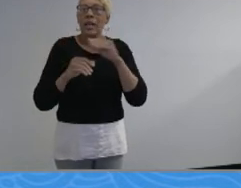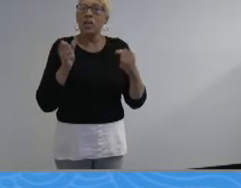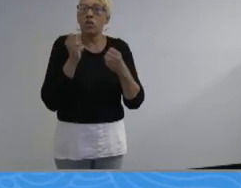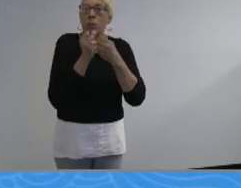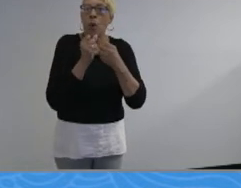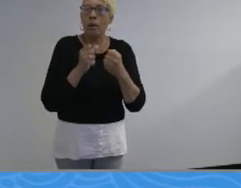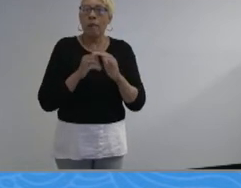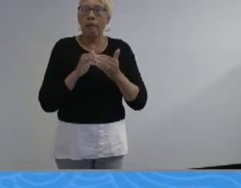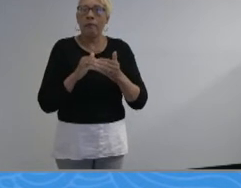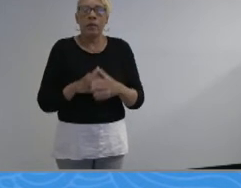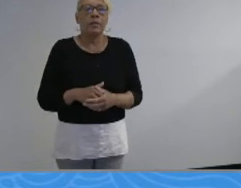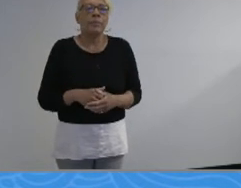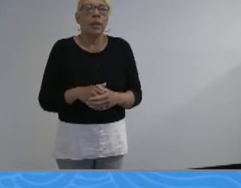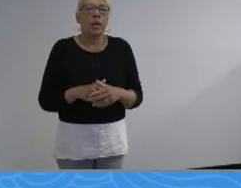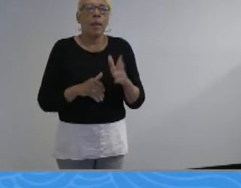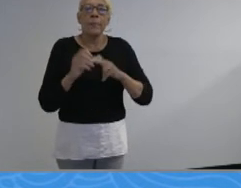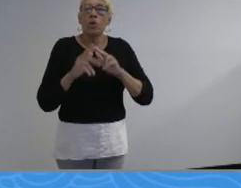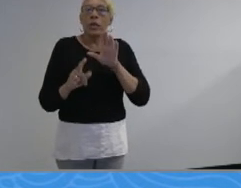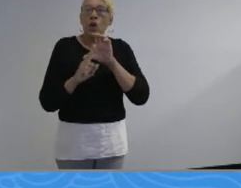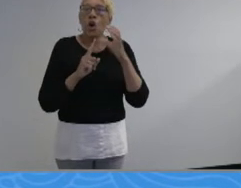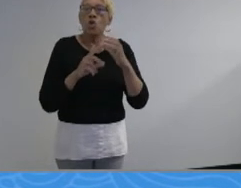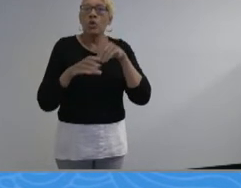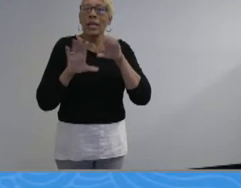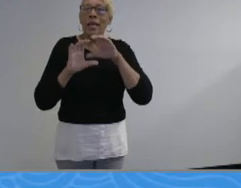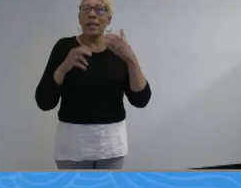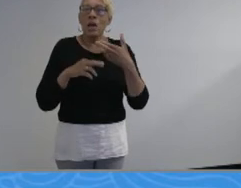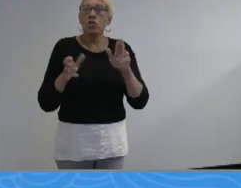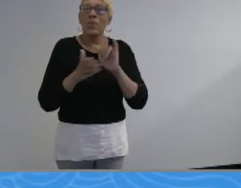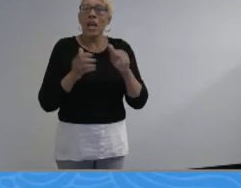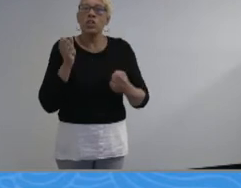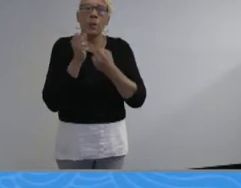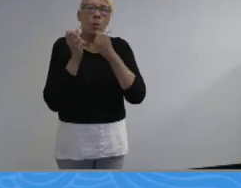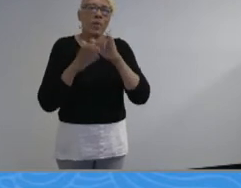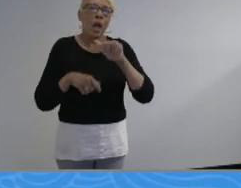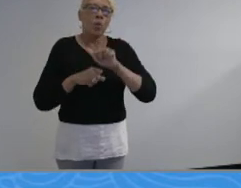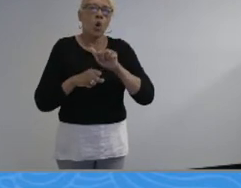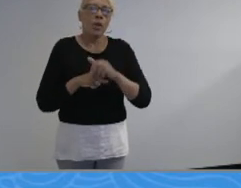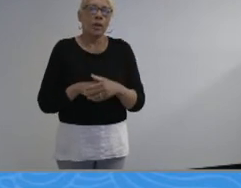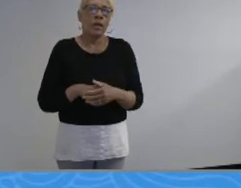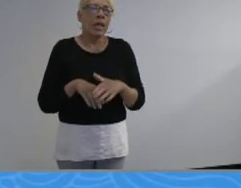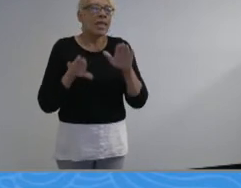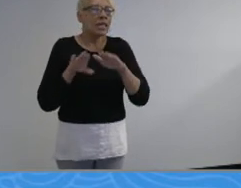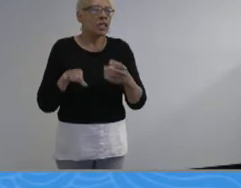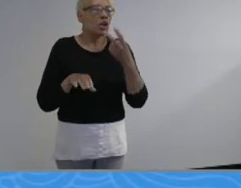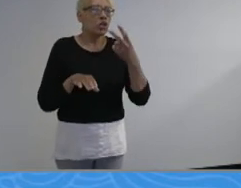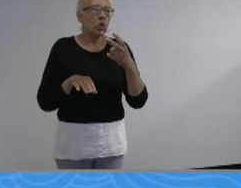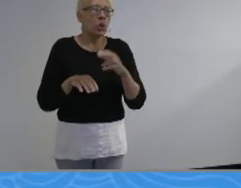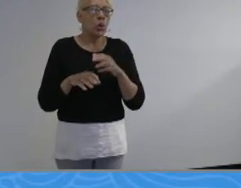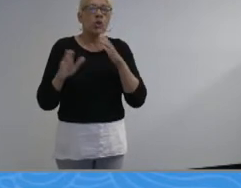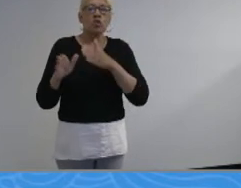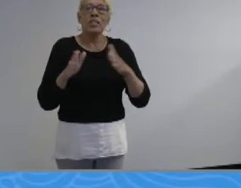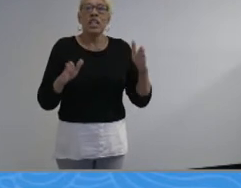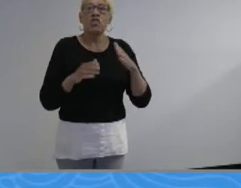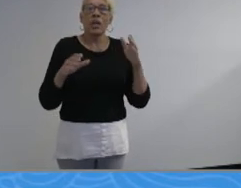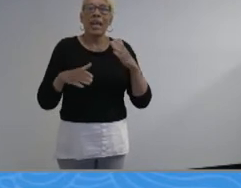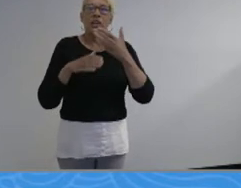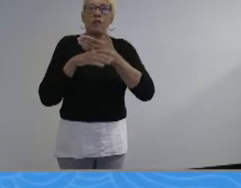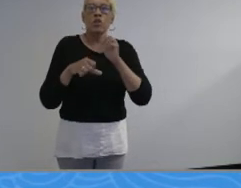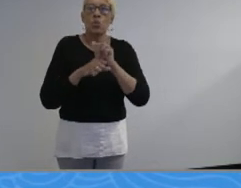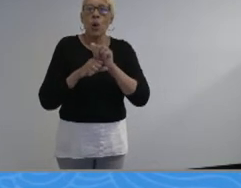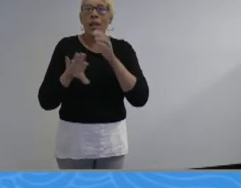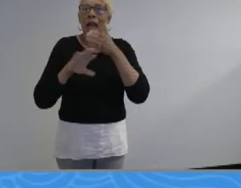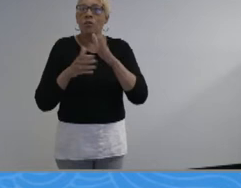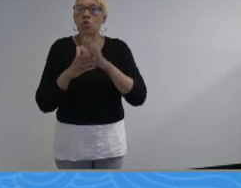so, building a culture in the classroom that supports that work. The tier two sort of strategic intervention work, you know, the after